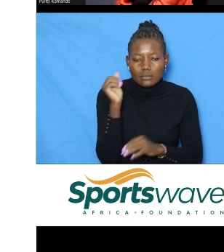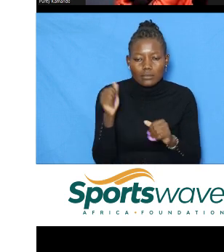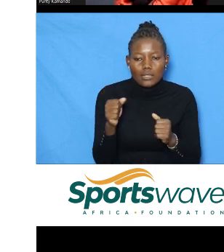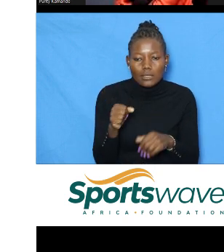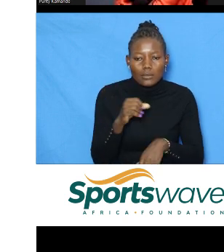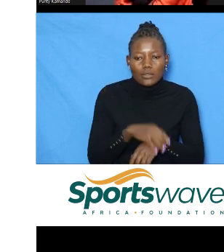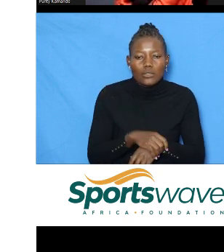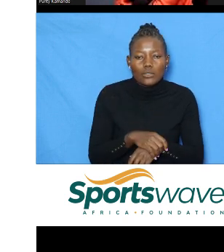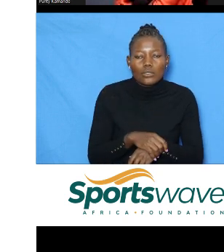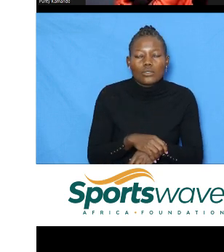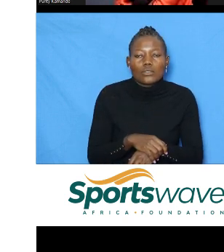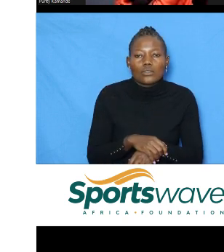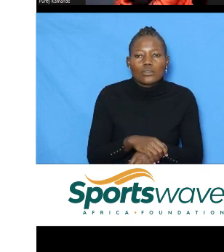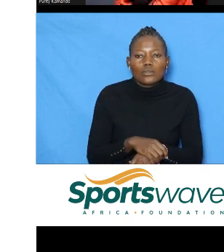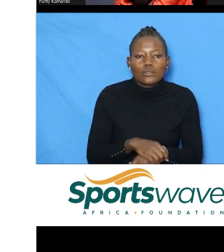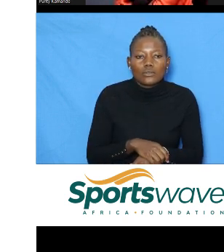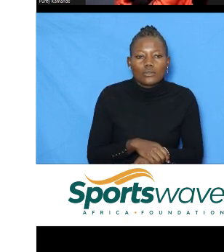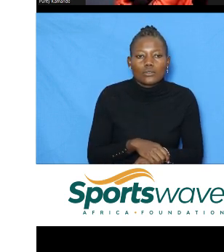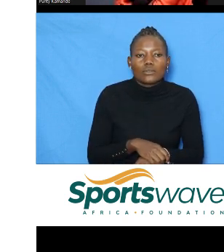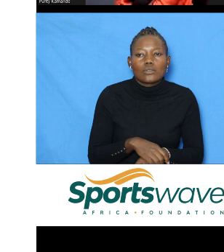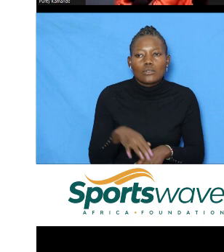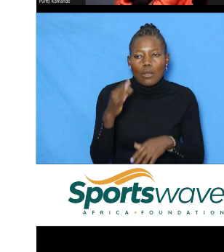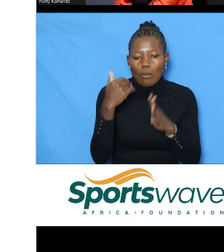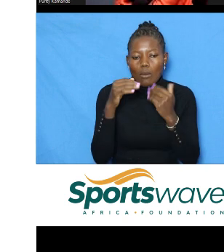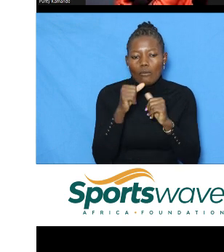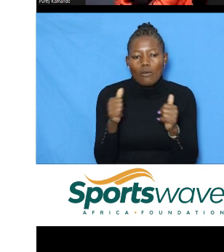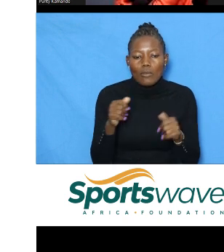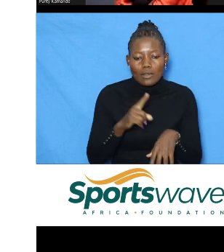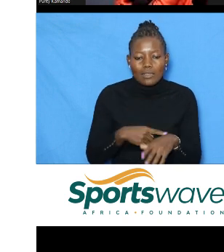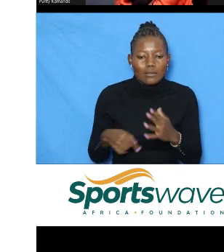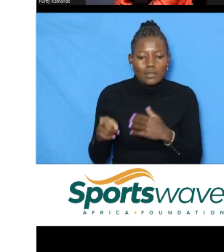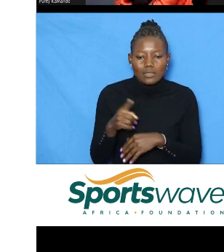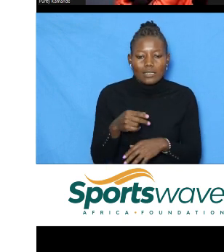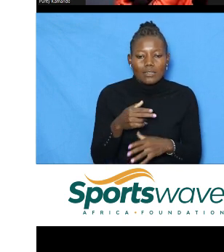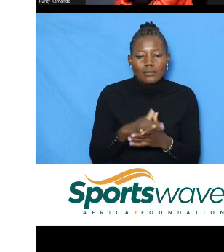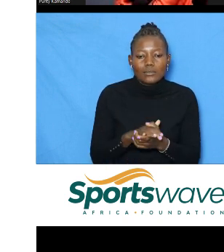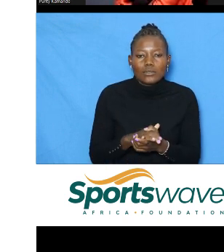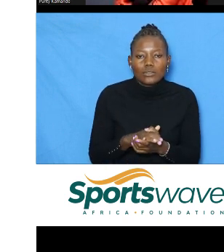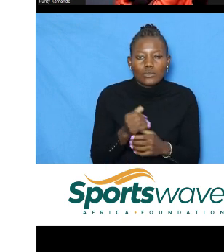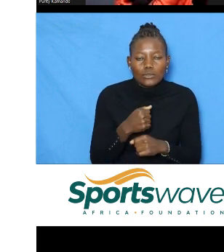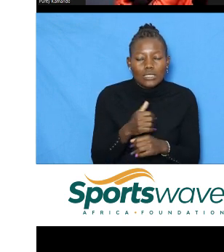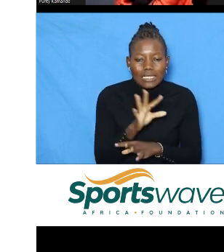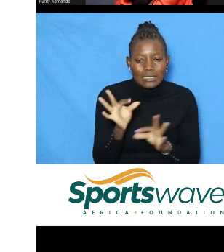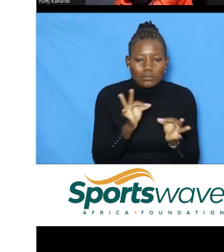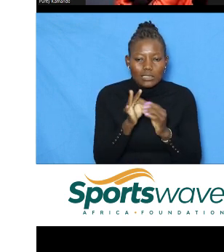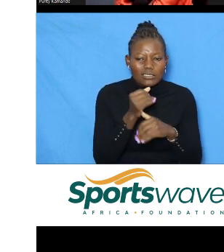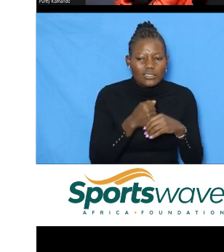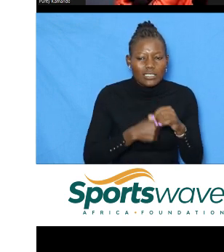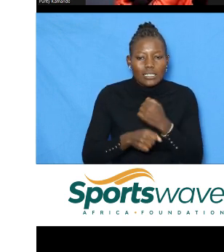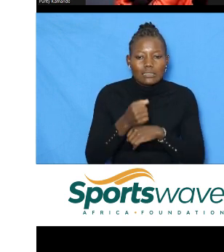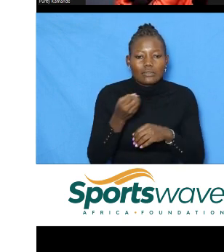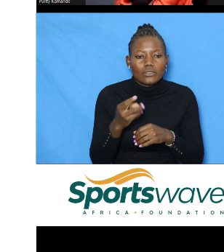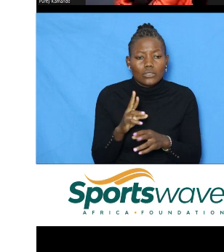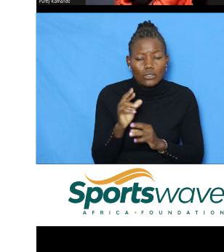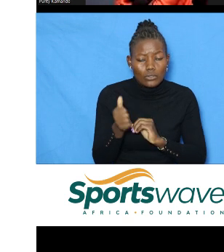to optimize their performance when it comes to fueling a particular activity or a particular